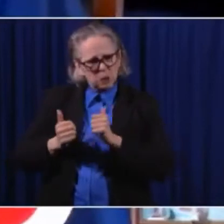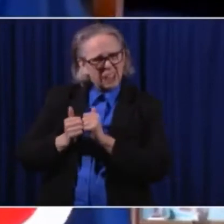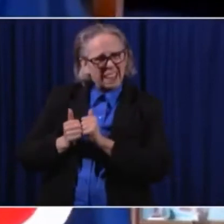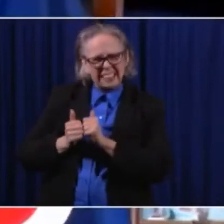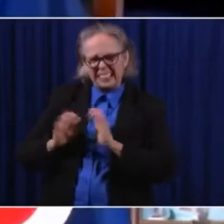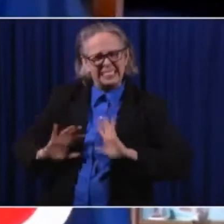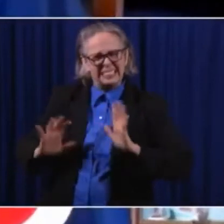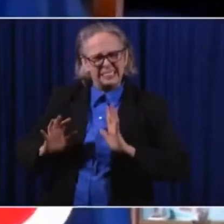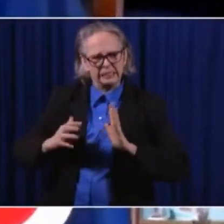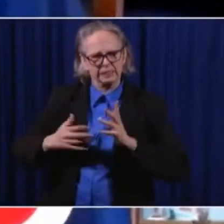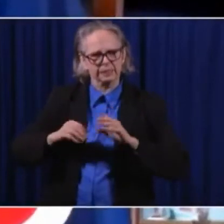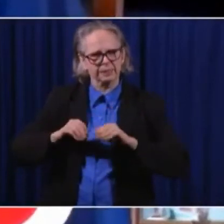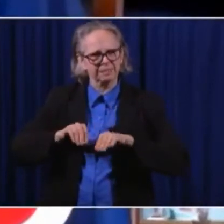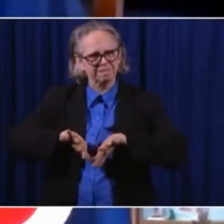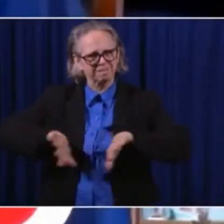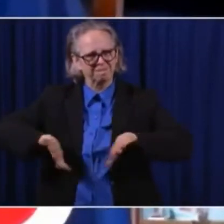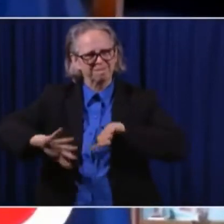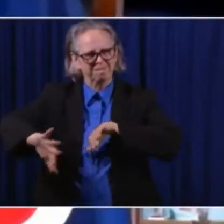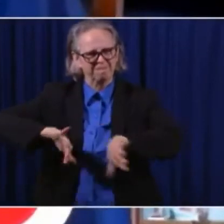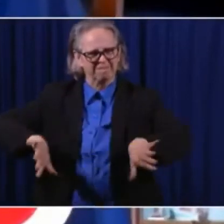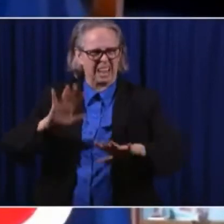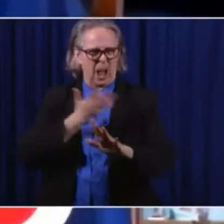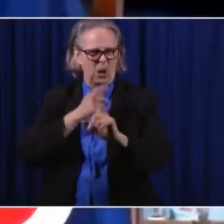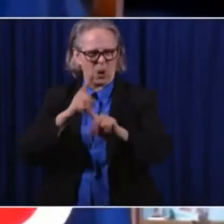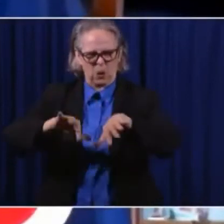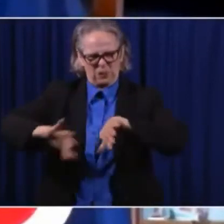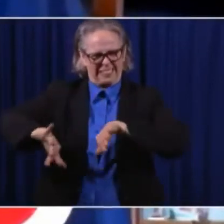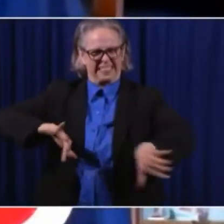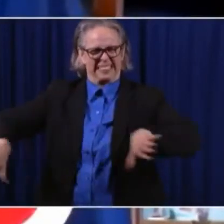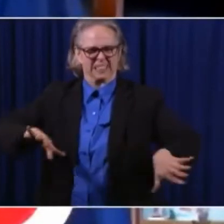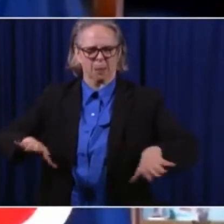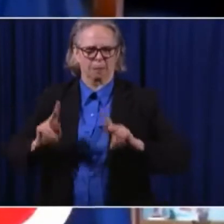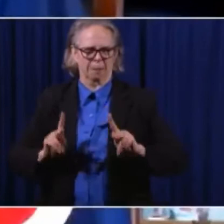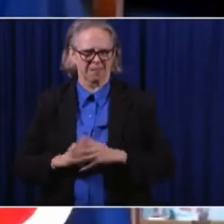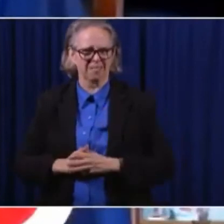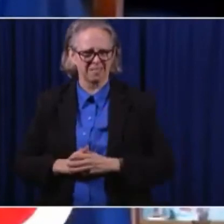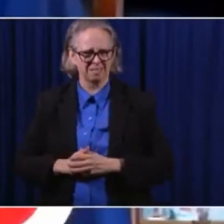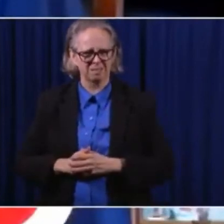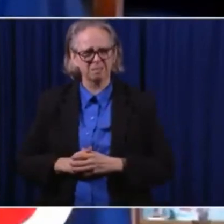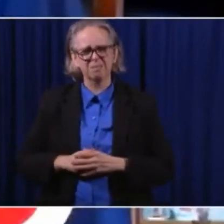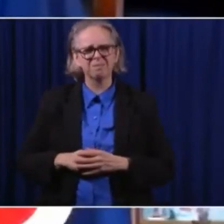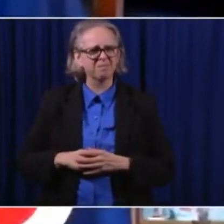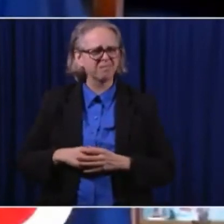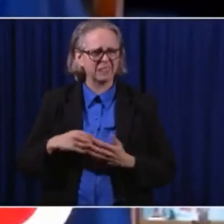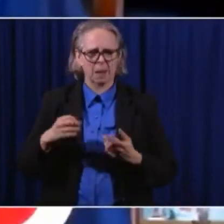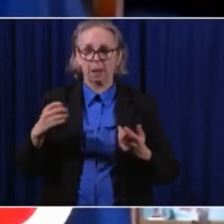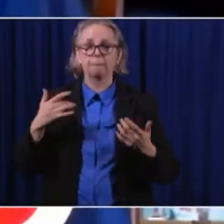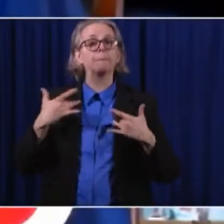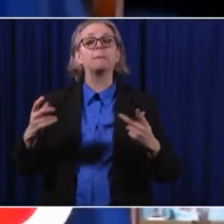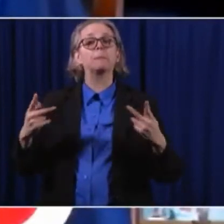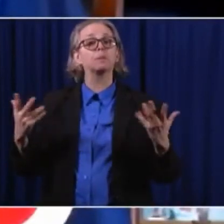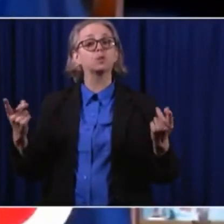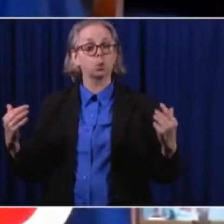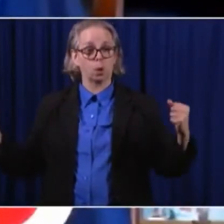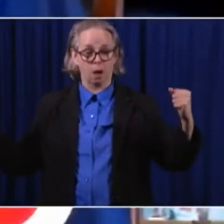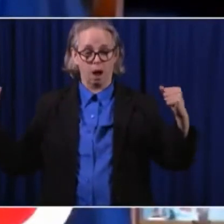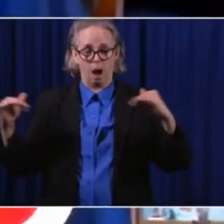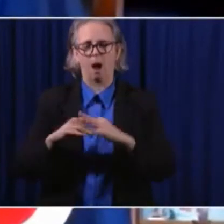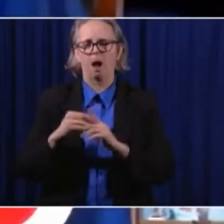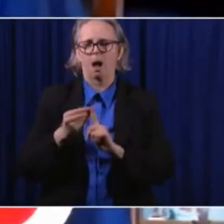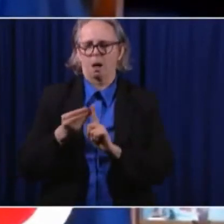that's the goal. Everything that contributes to people coming together is the cause. And everything that we can do to prevent people from coming together is